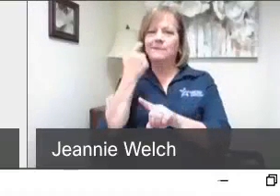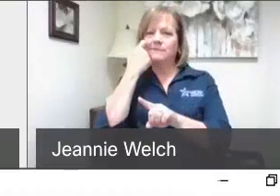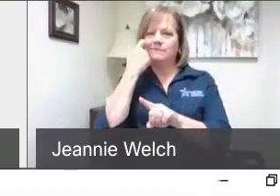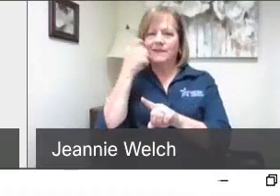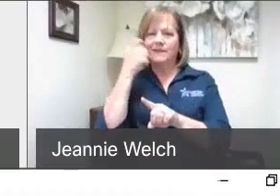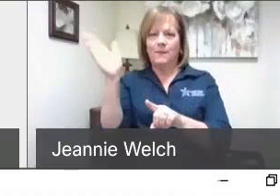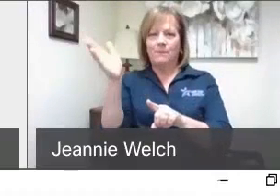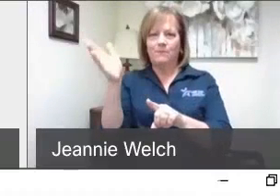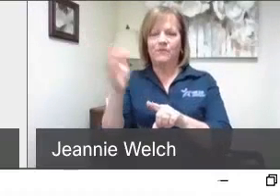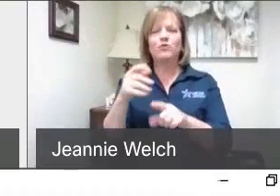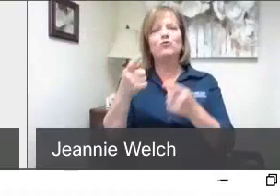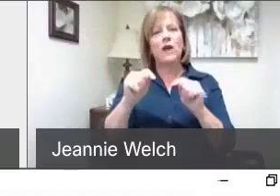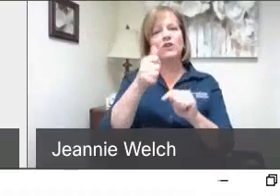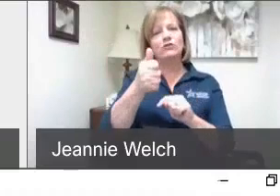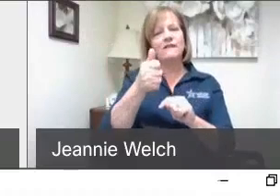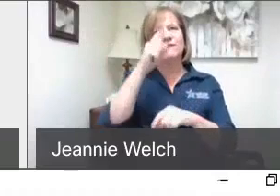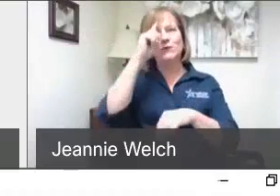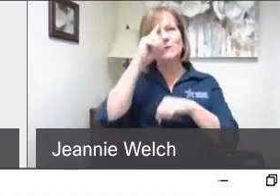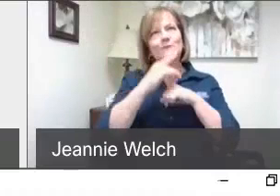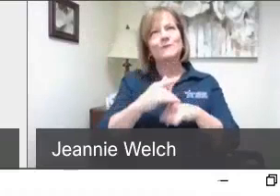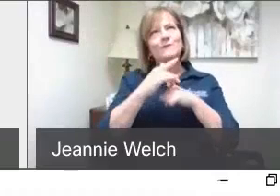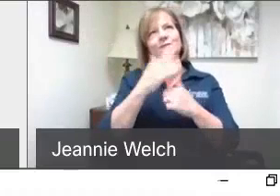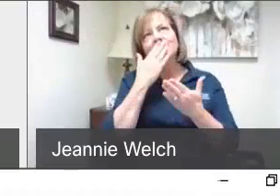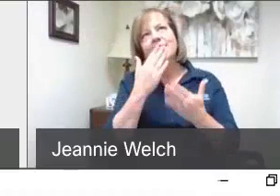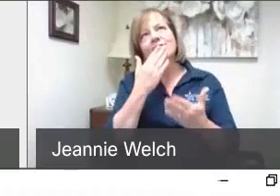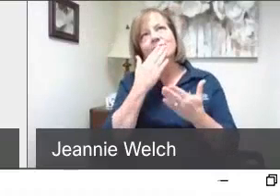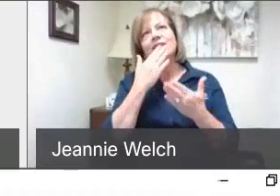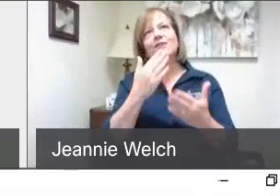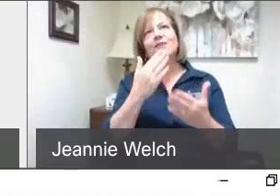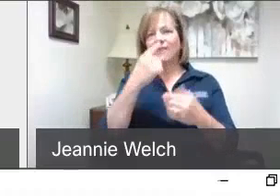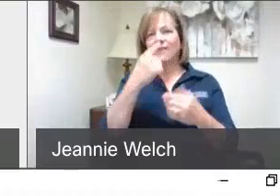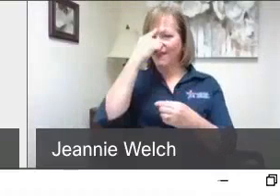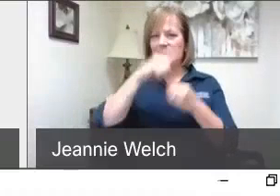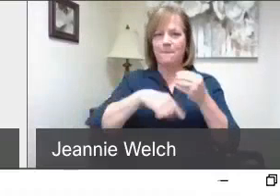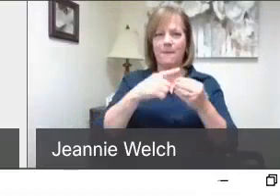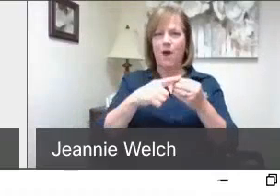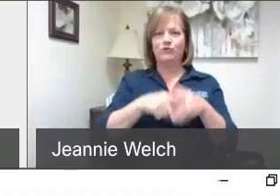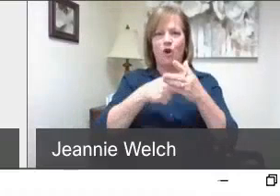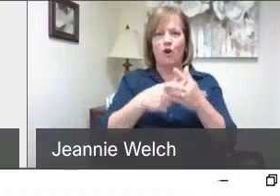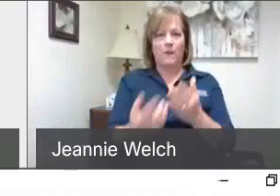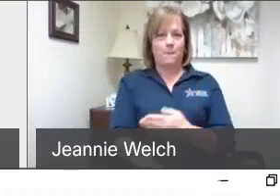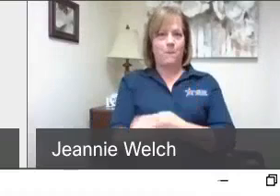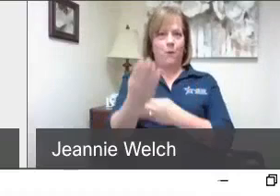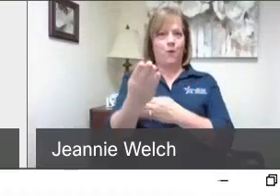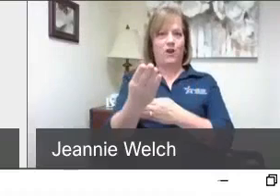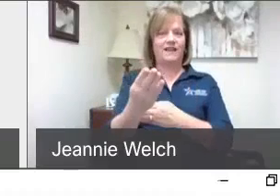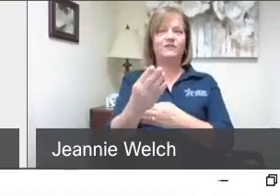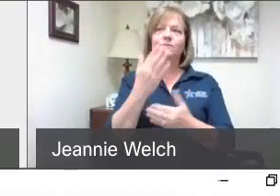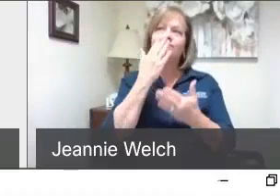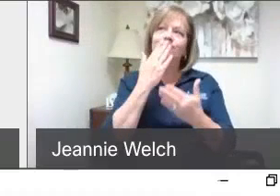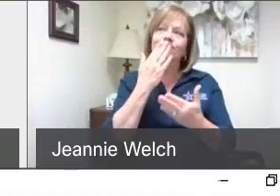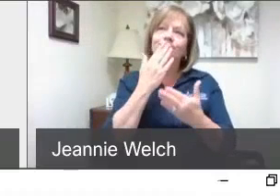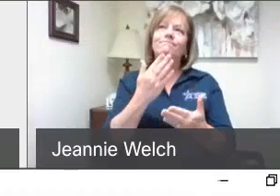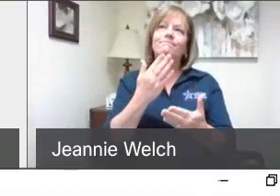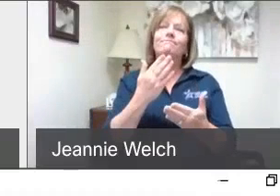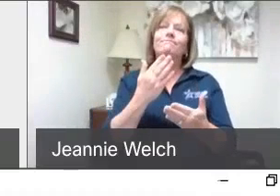more grateful, practicing gratuity, in the morning, thankfulness, because it is